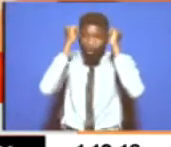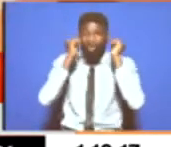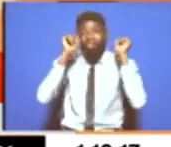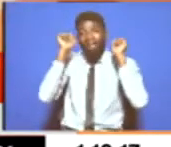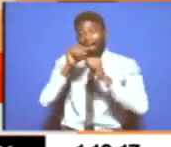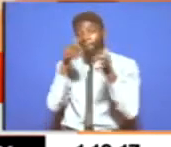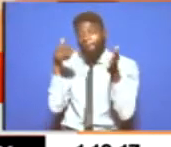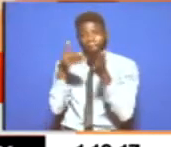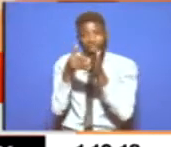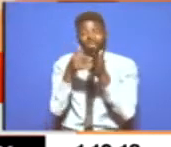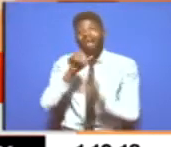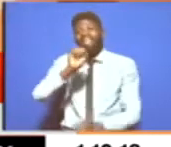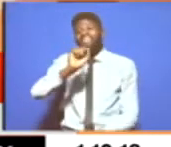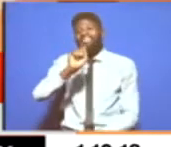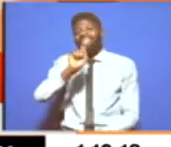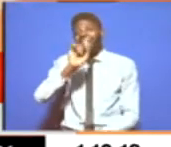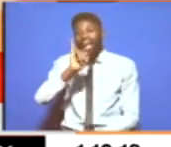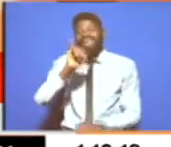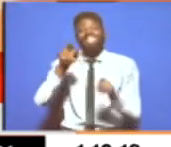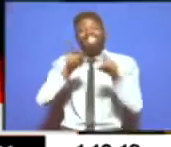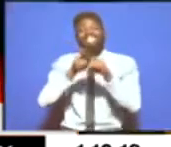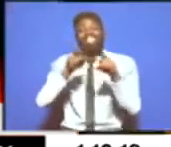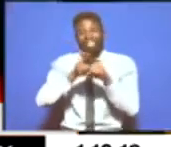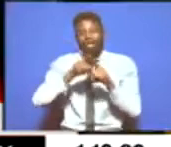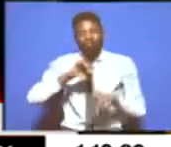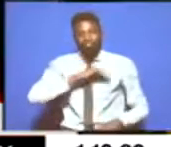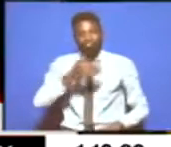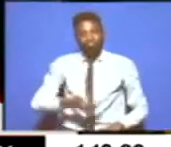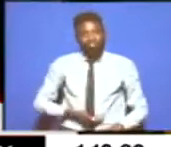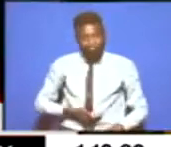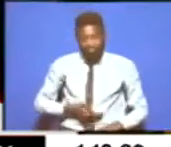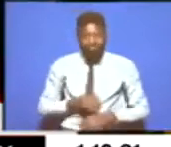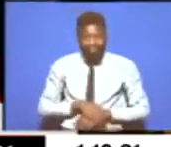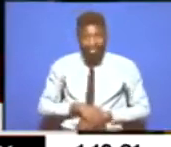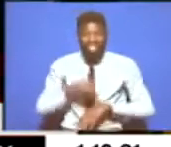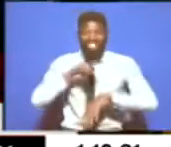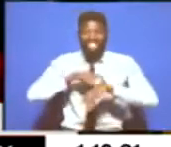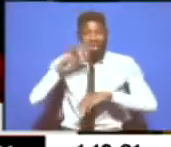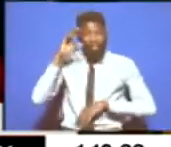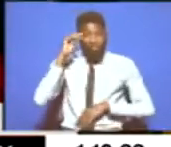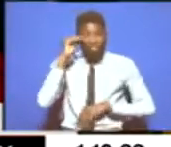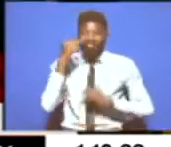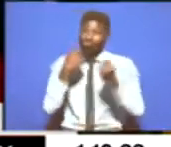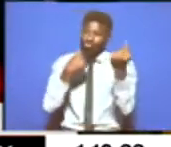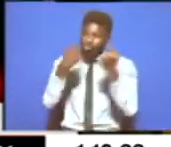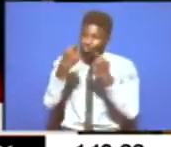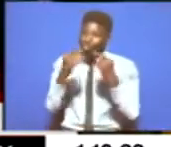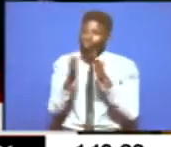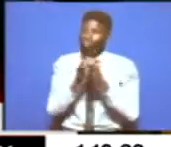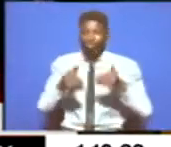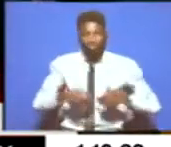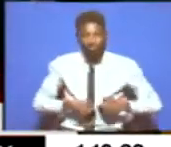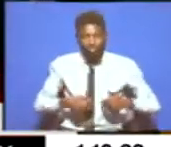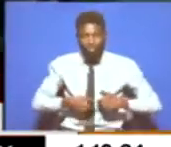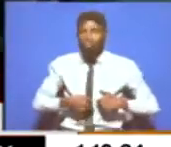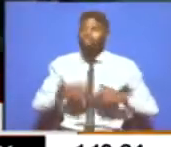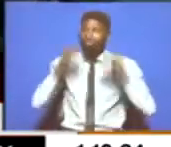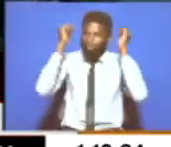pregnancies. Speaking in Mombasa while engaging groups of youths on proper use of condoms, May